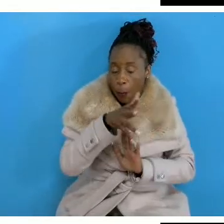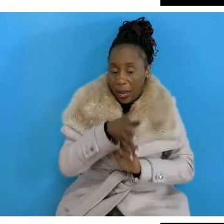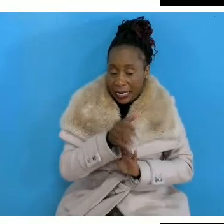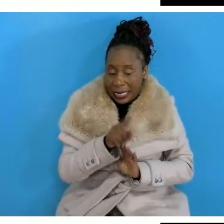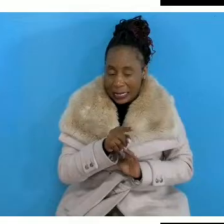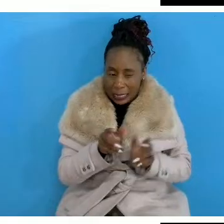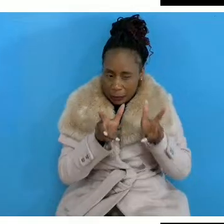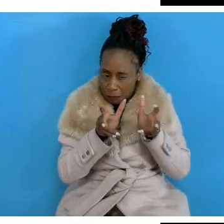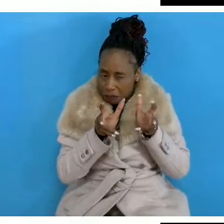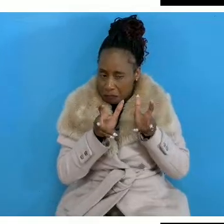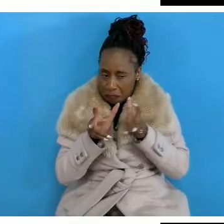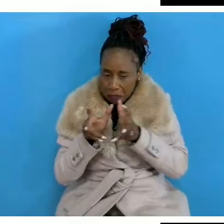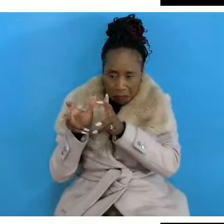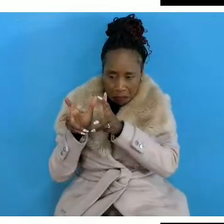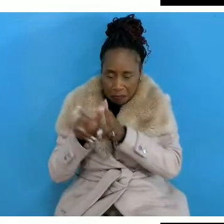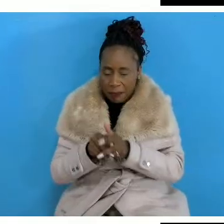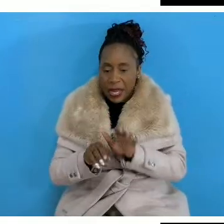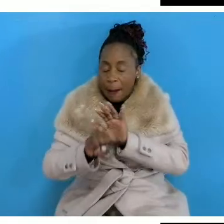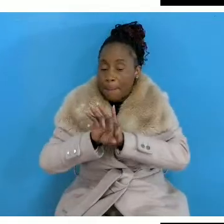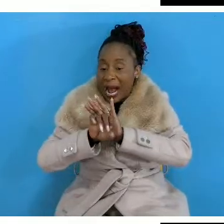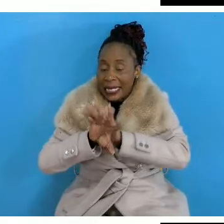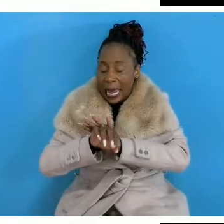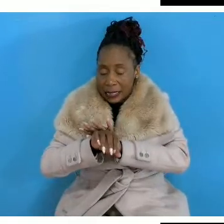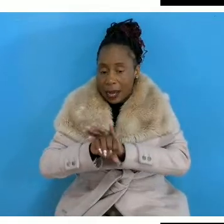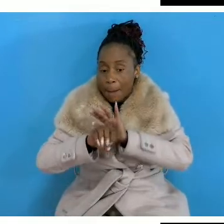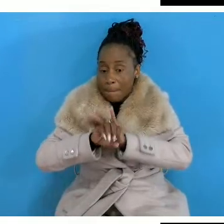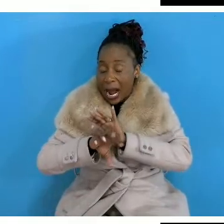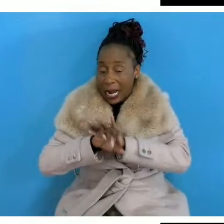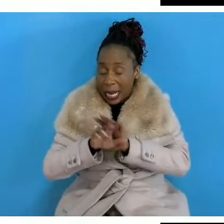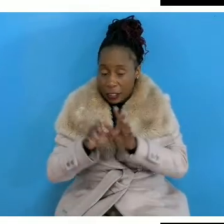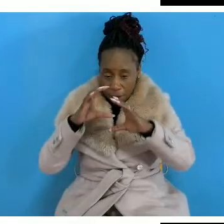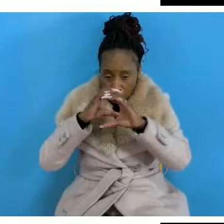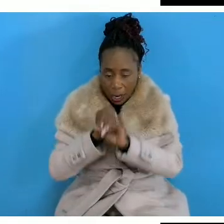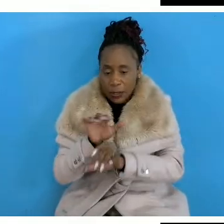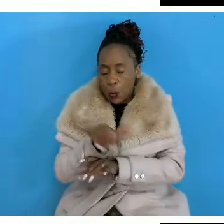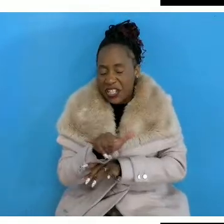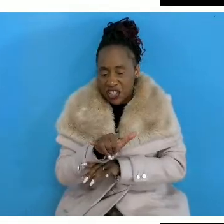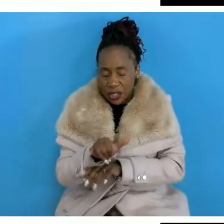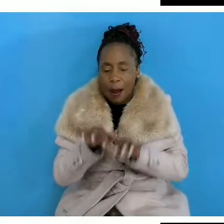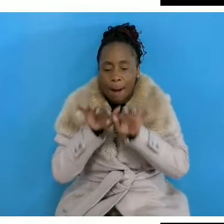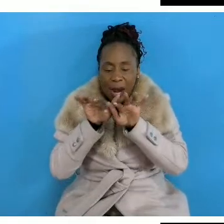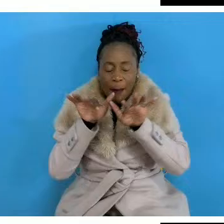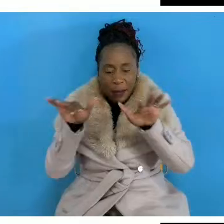at the market. The market that we are focusing on is the public